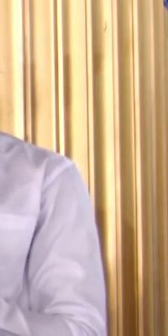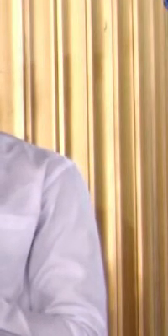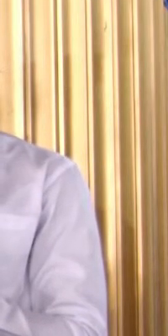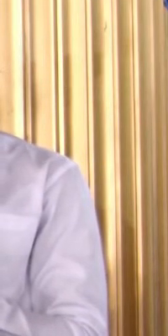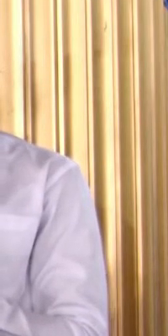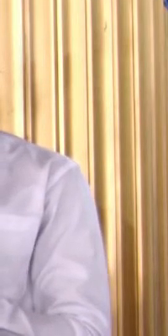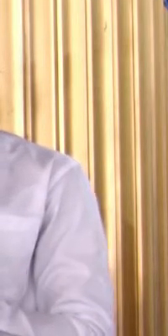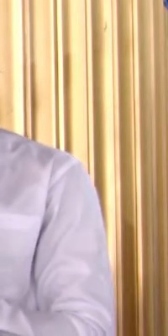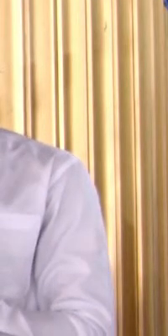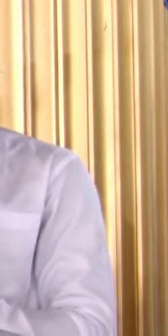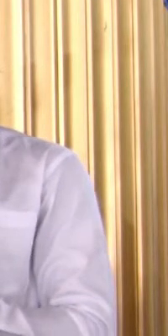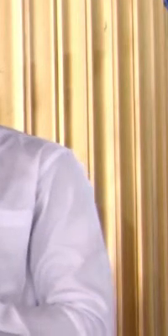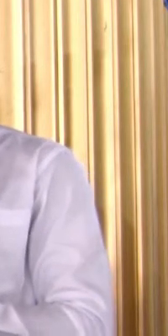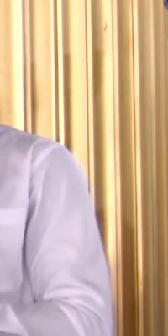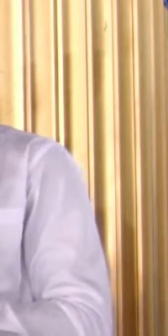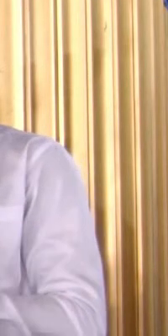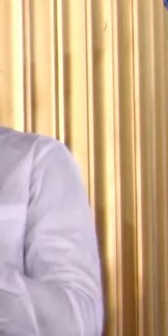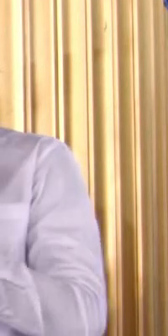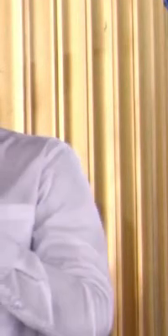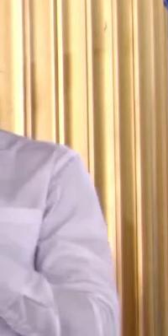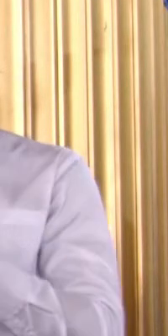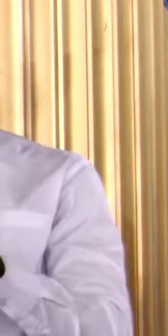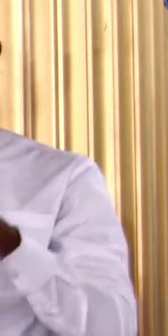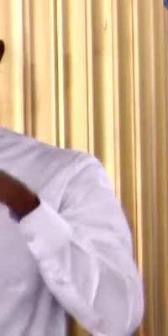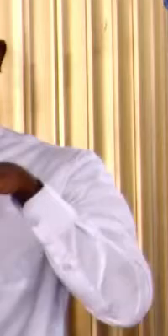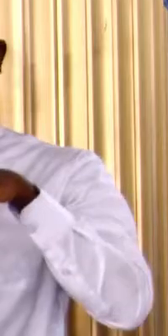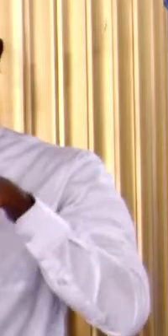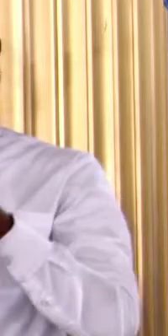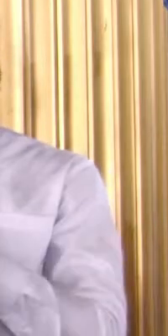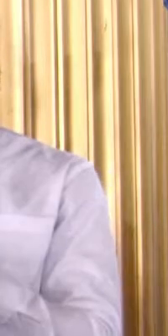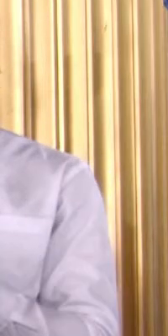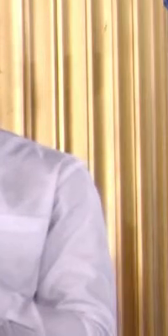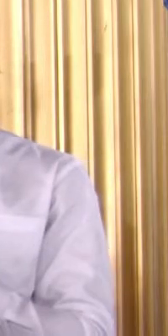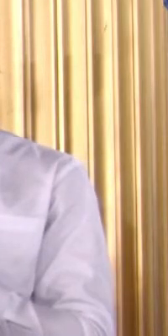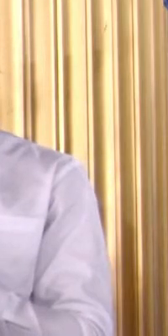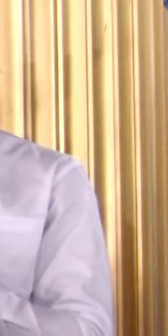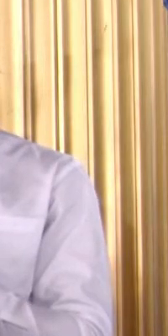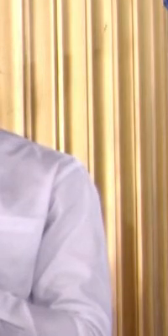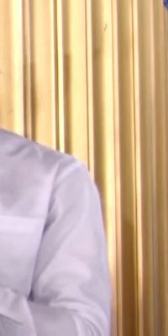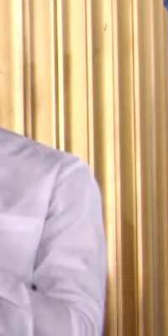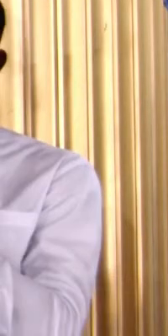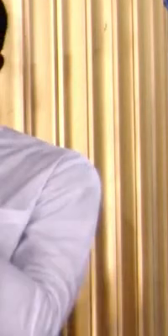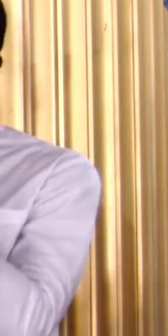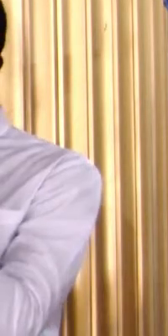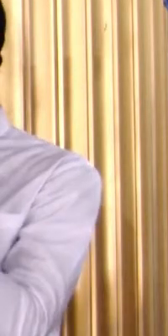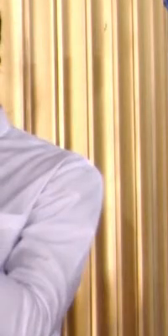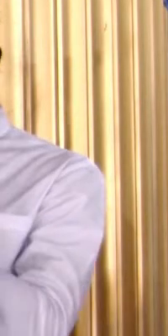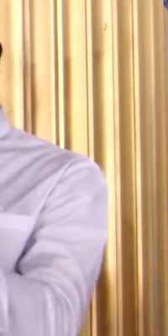and other officials, including a guest speaker. We are grateful for your support.